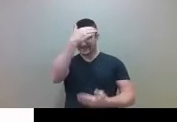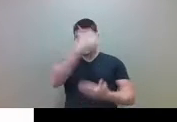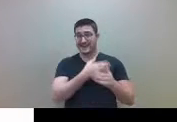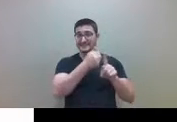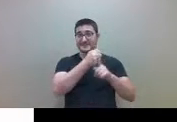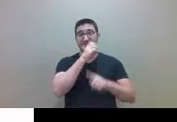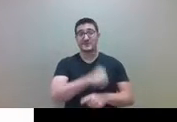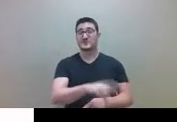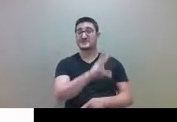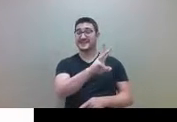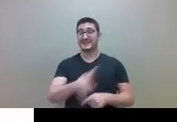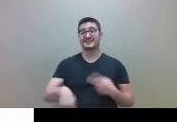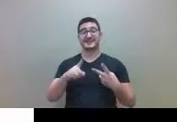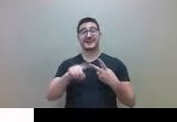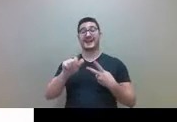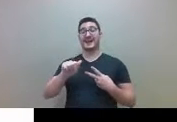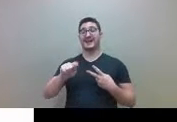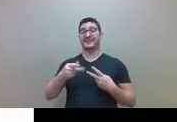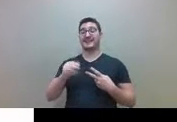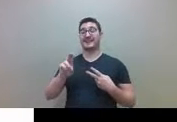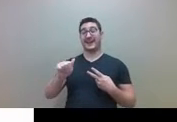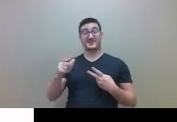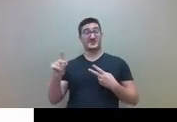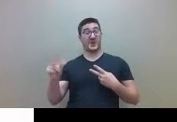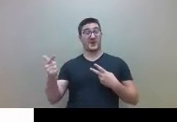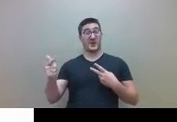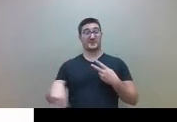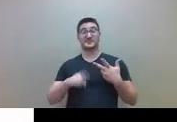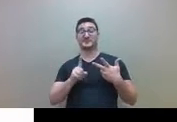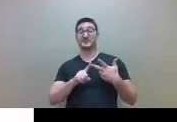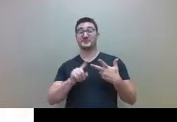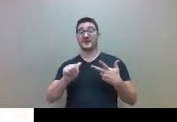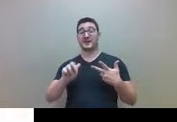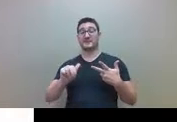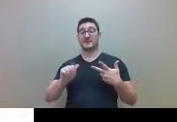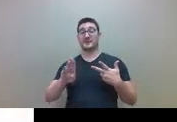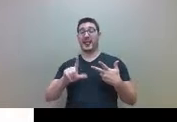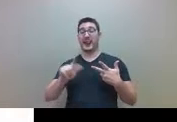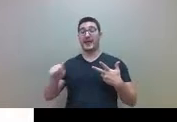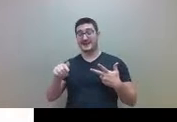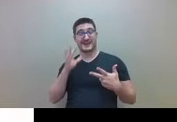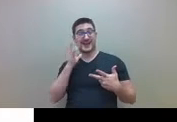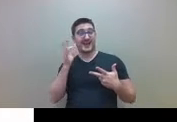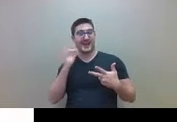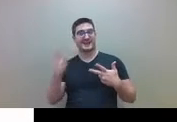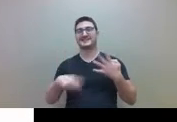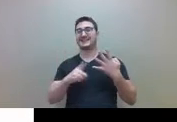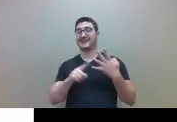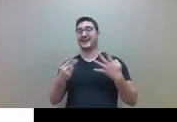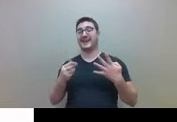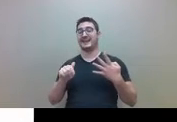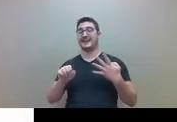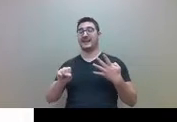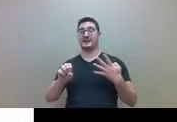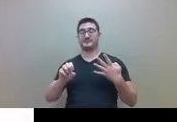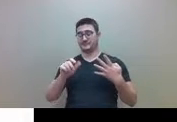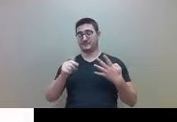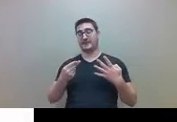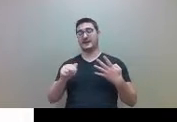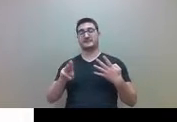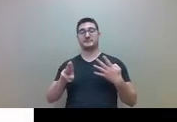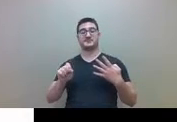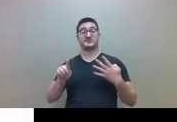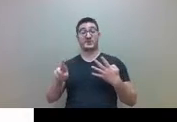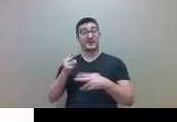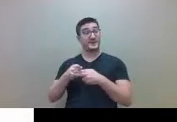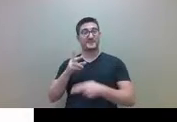son, my dog Athena. I have Arabella, who's our precious cat, and we have a hamster named Daisy.